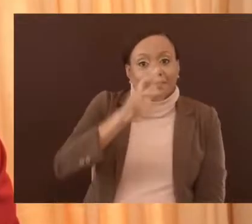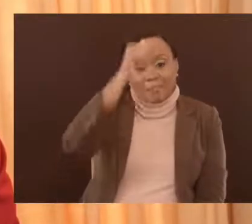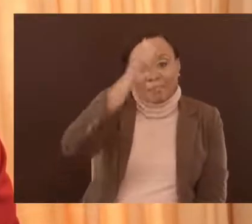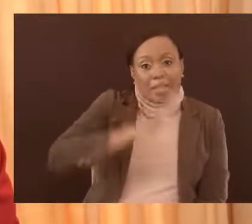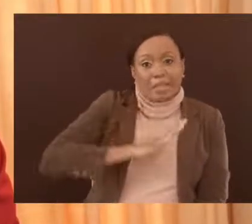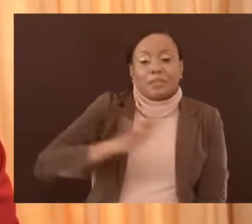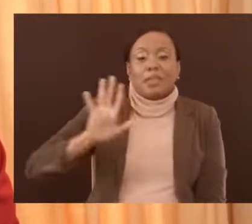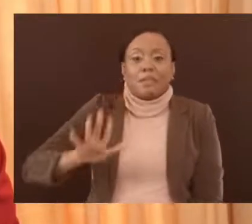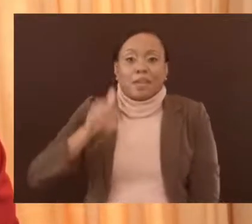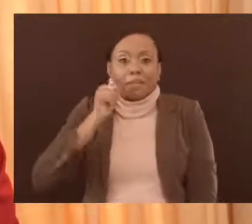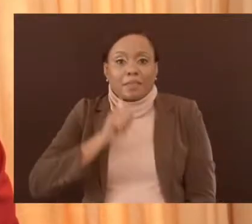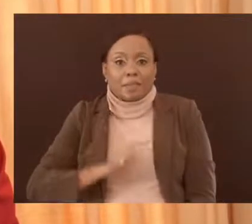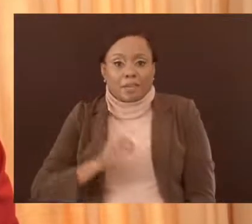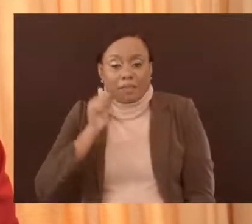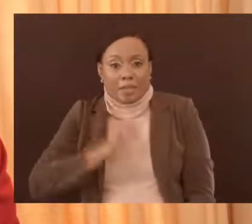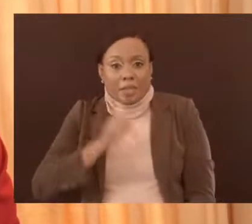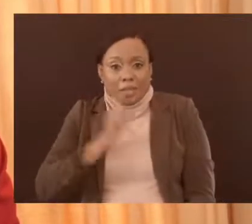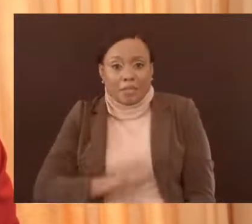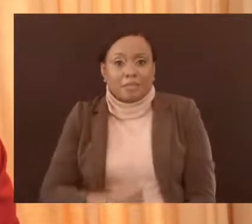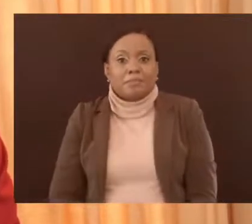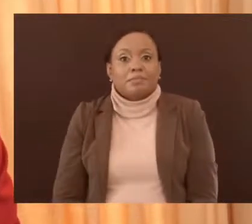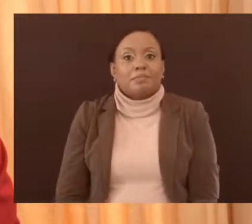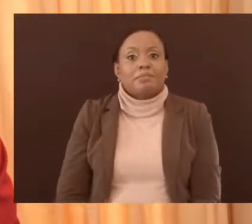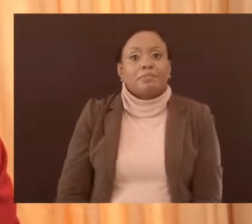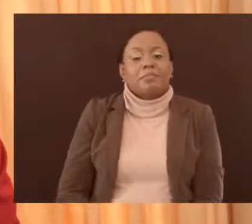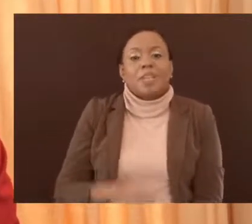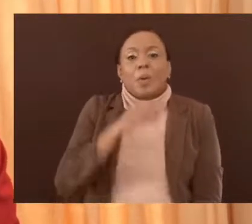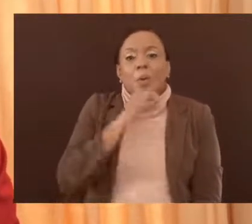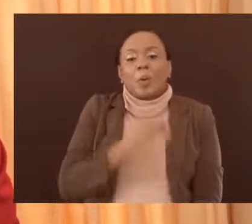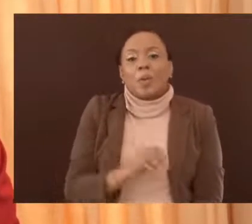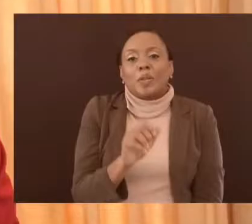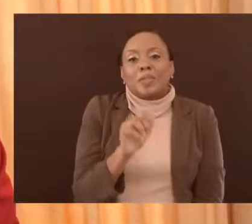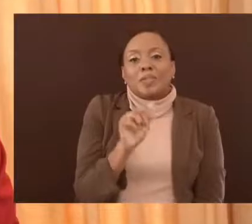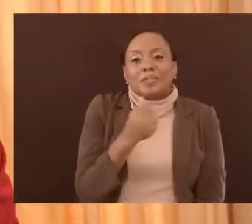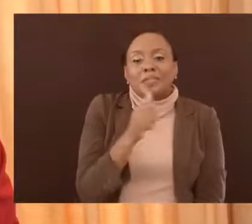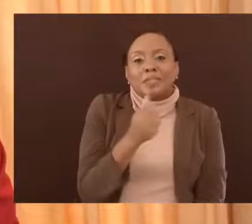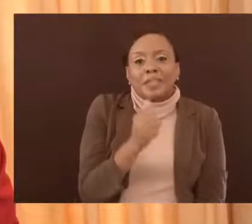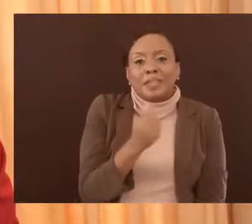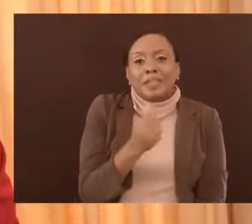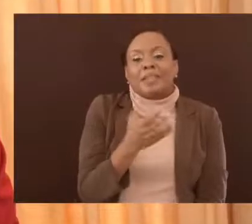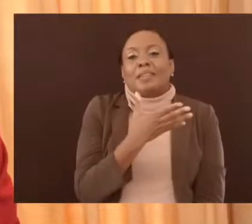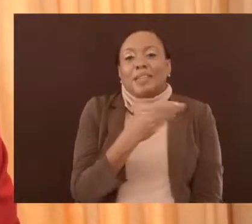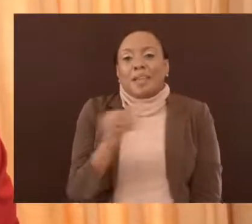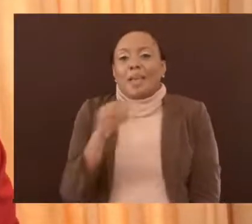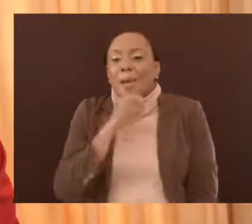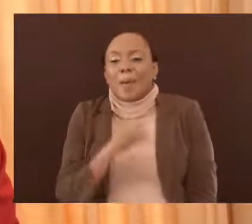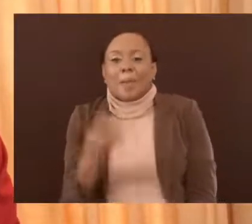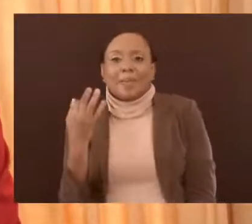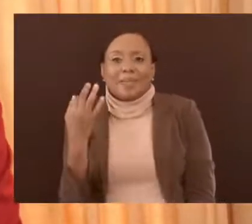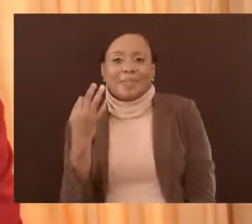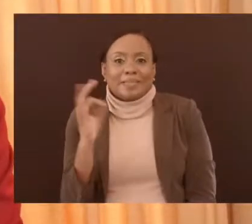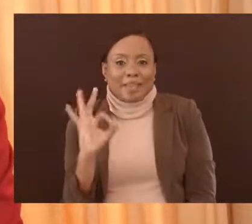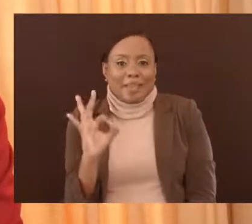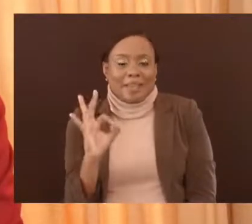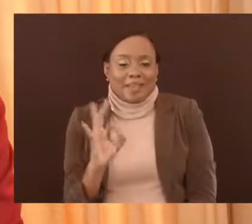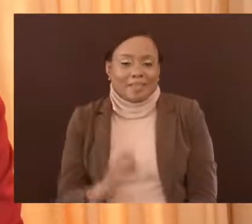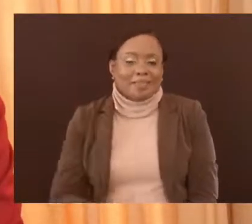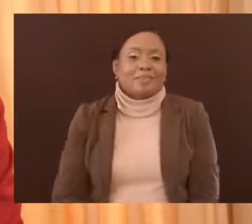females. In total, there were 10 students aged 10 and a 9-year-old female.